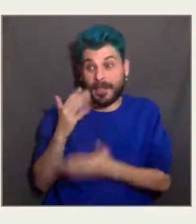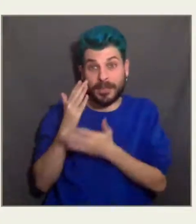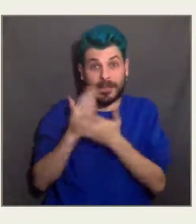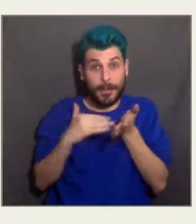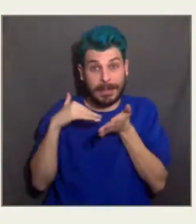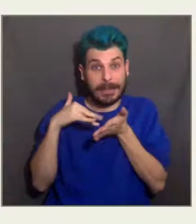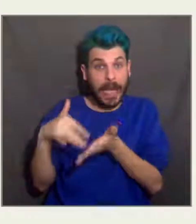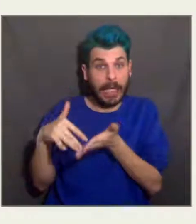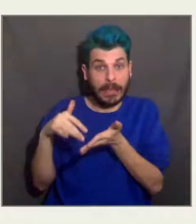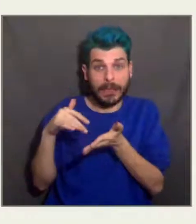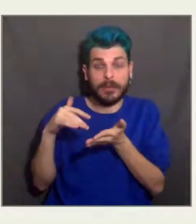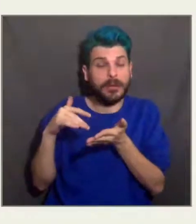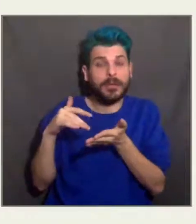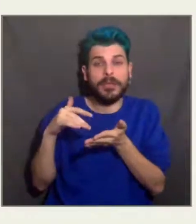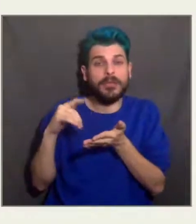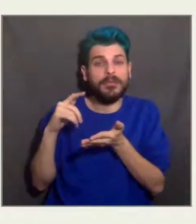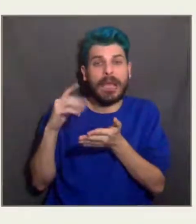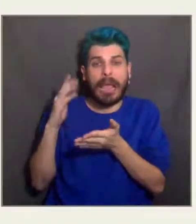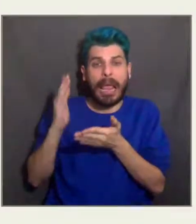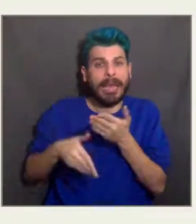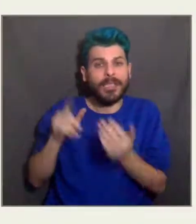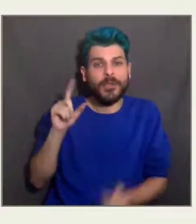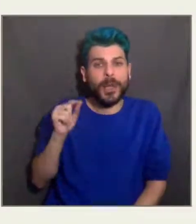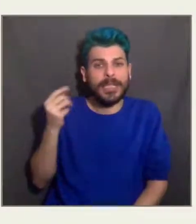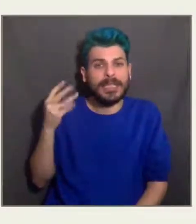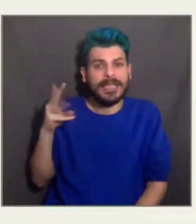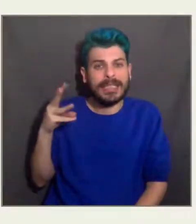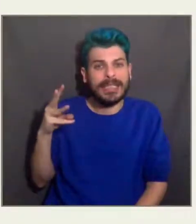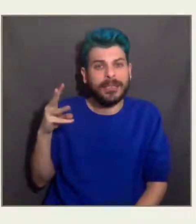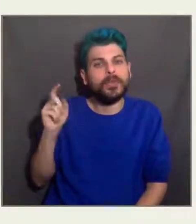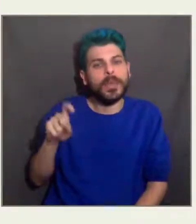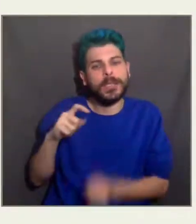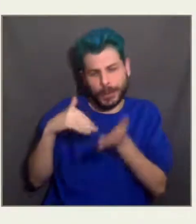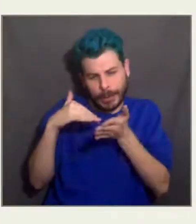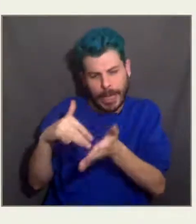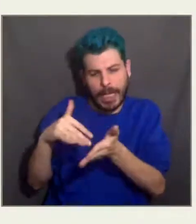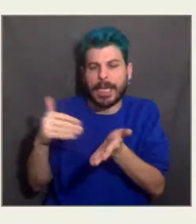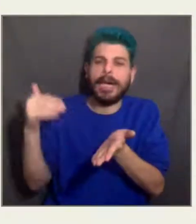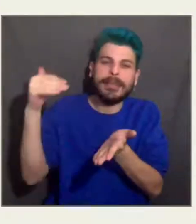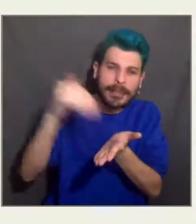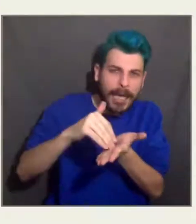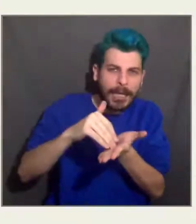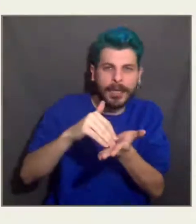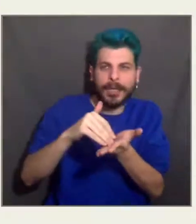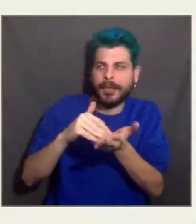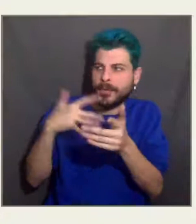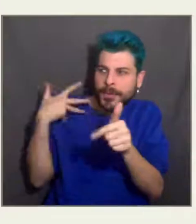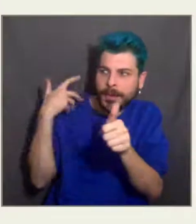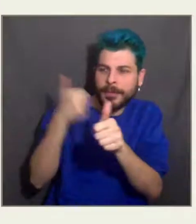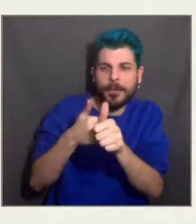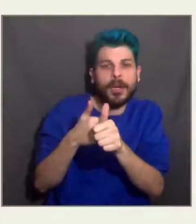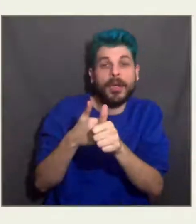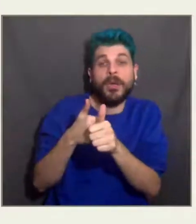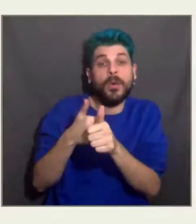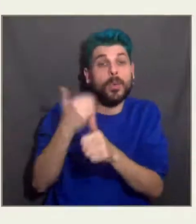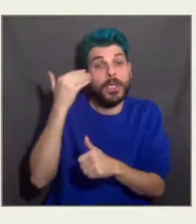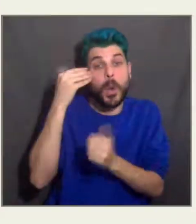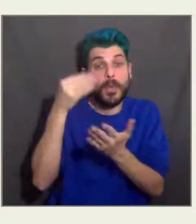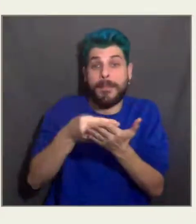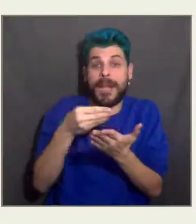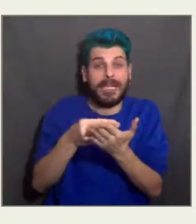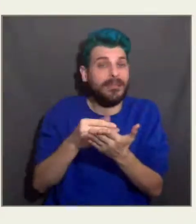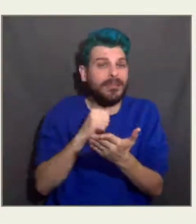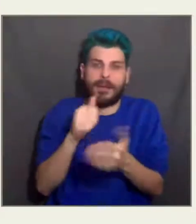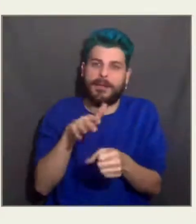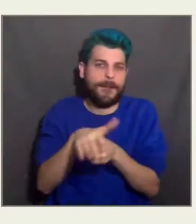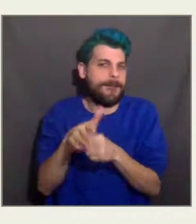how much affordable housing does the region actually need. We know that we're short by a long shot, but we